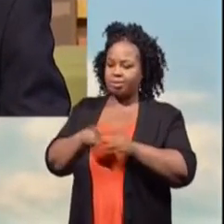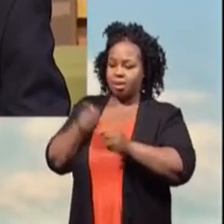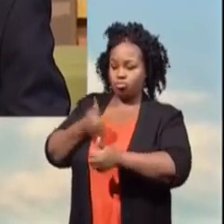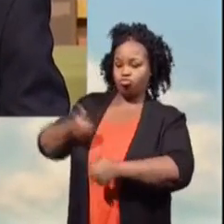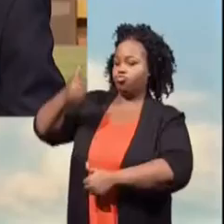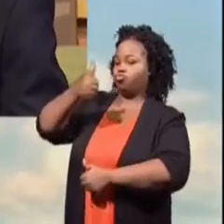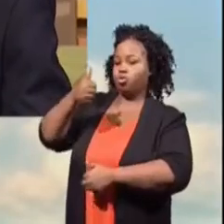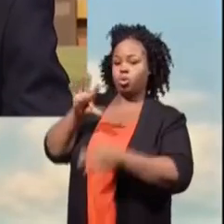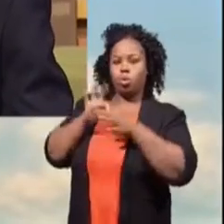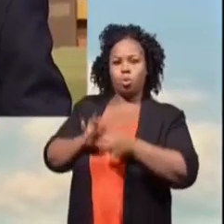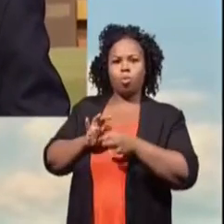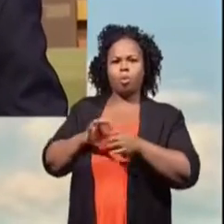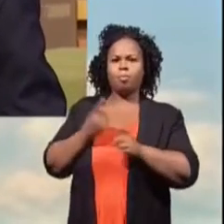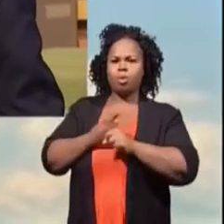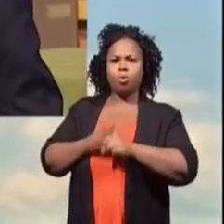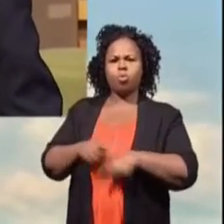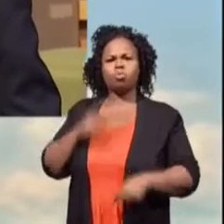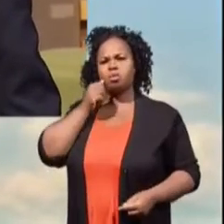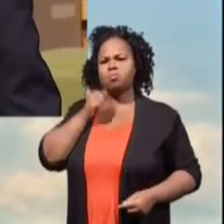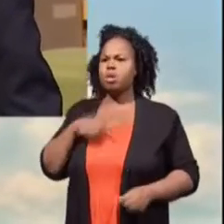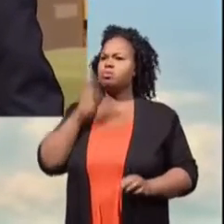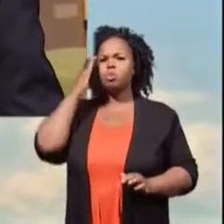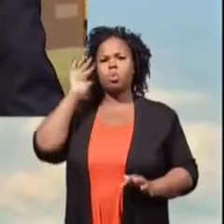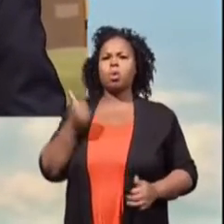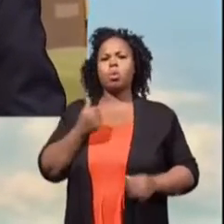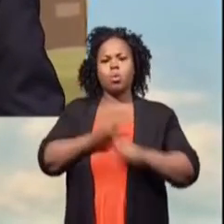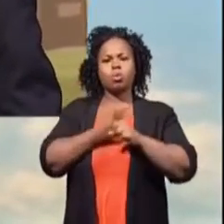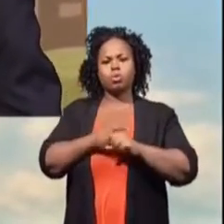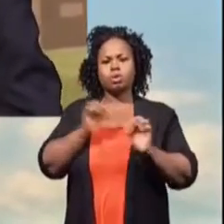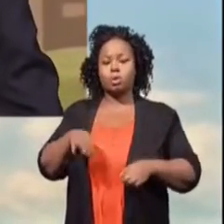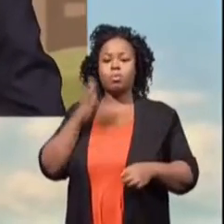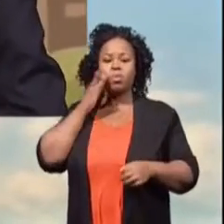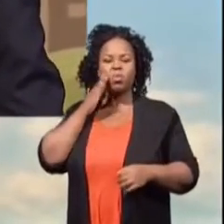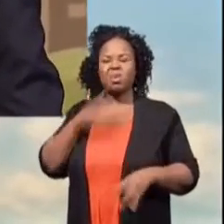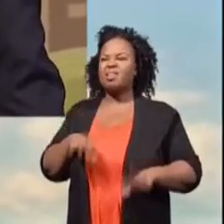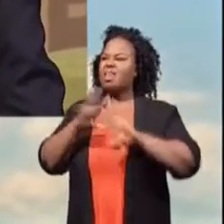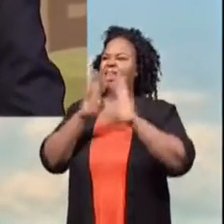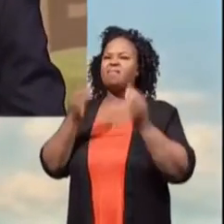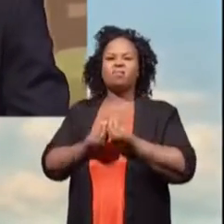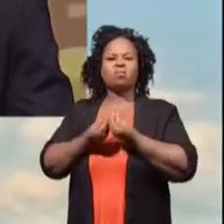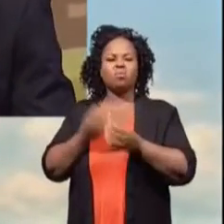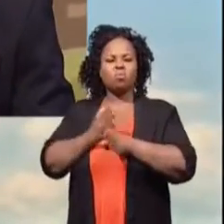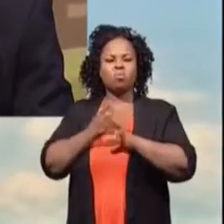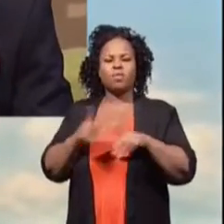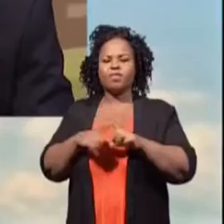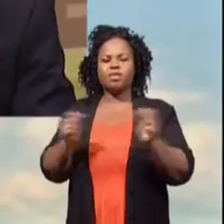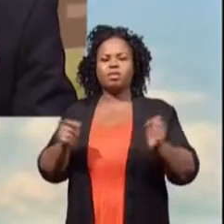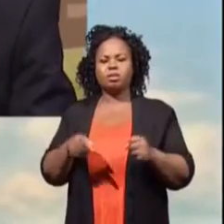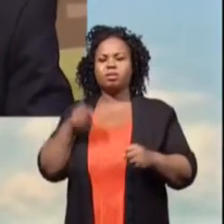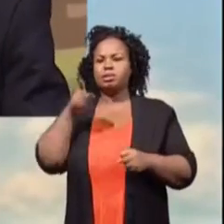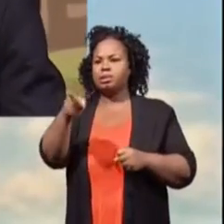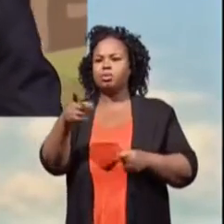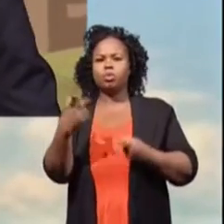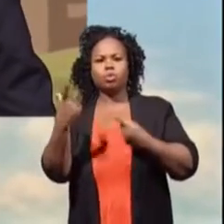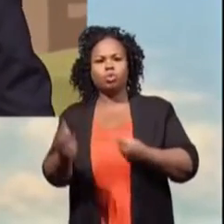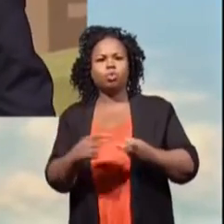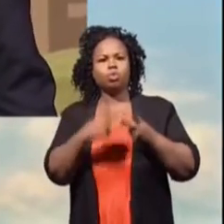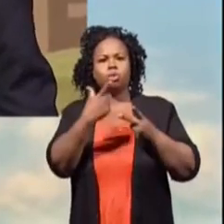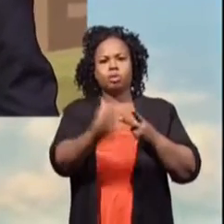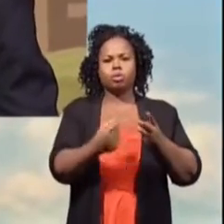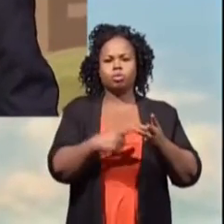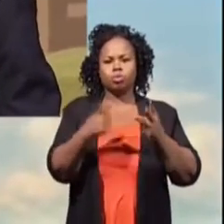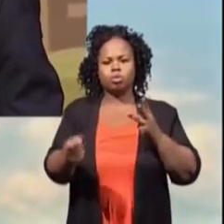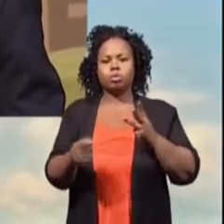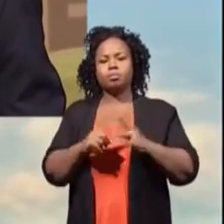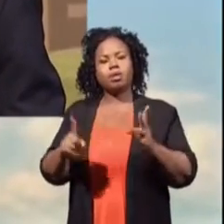is a patriarch of the house but tamanela la yeba watsibala uri hey how ka tawdi msebenzi ufedile mangotla ba le